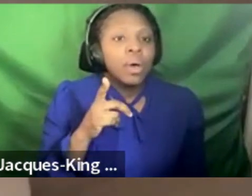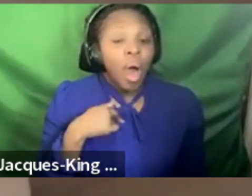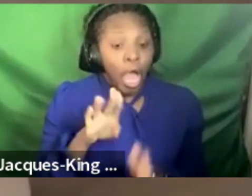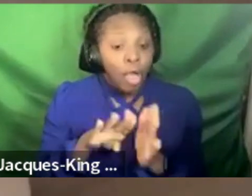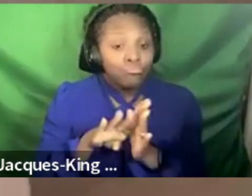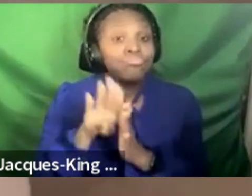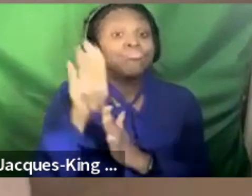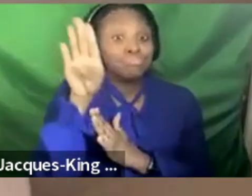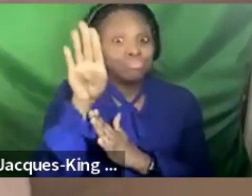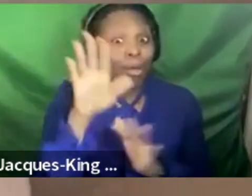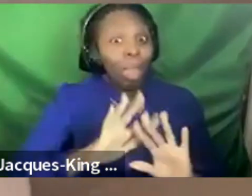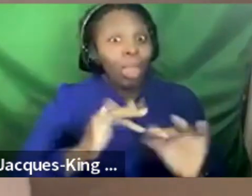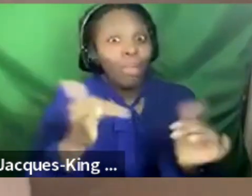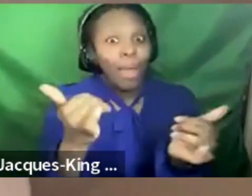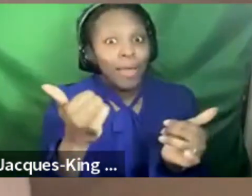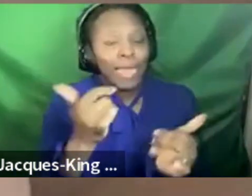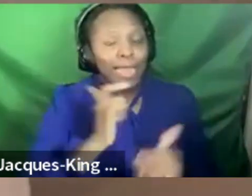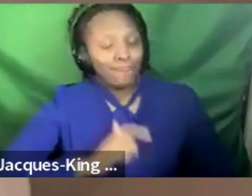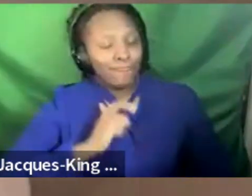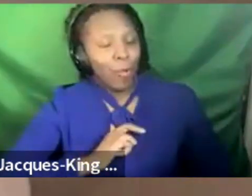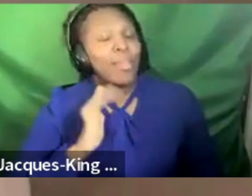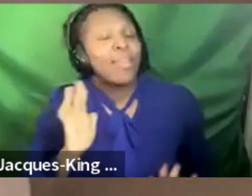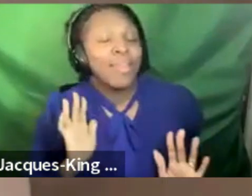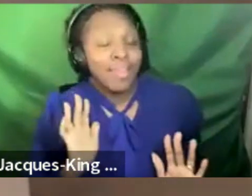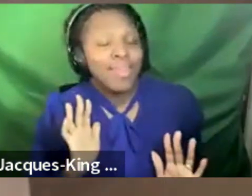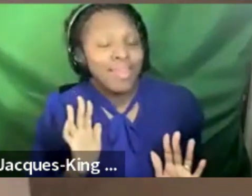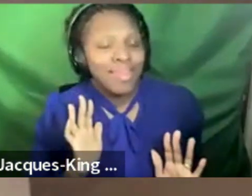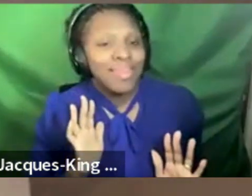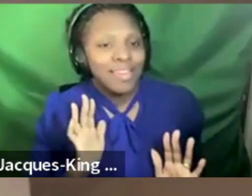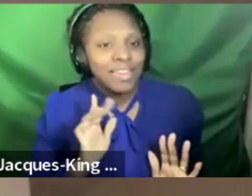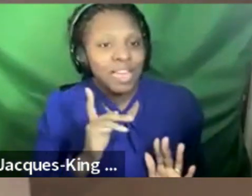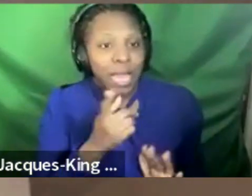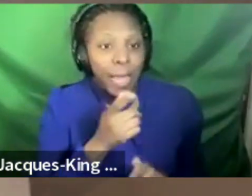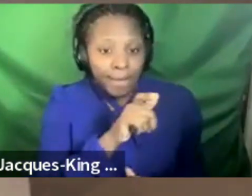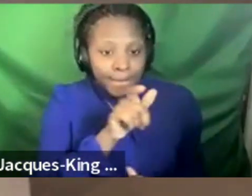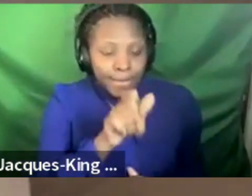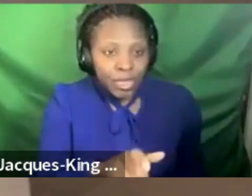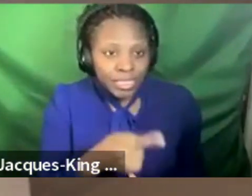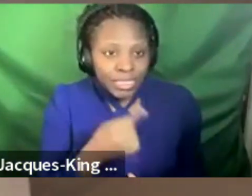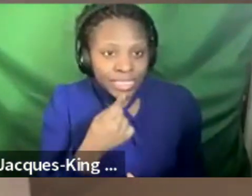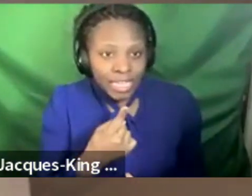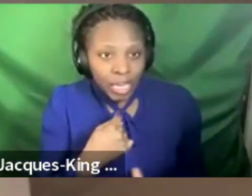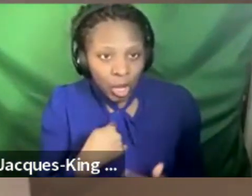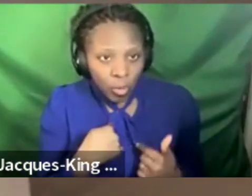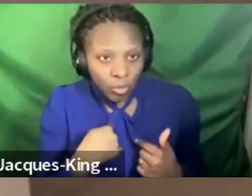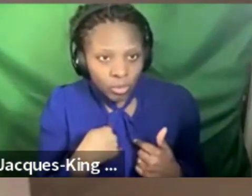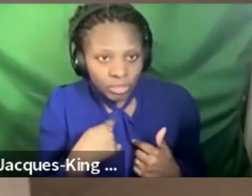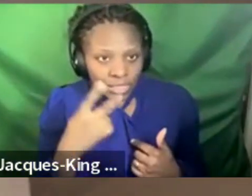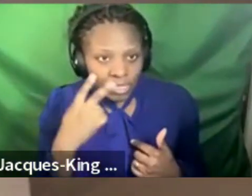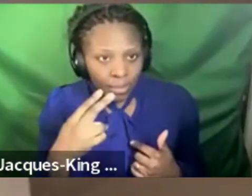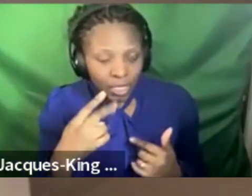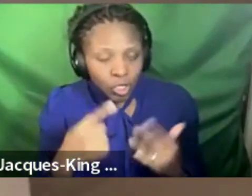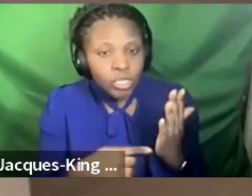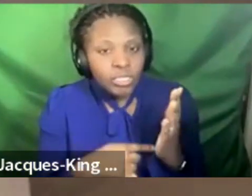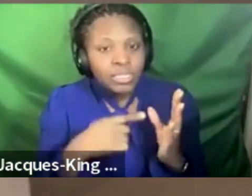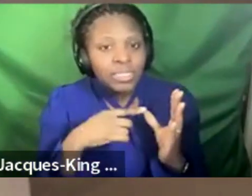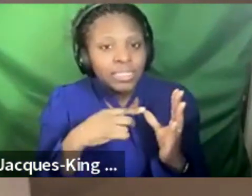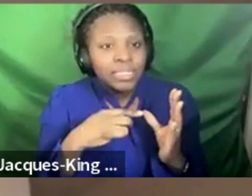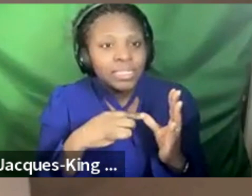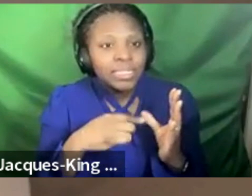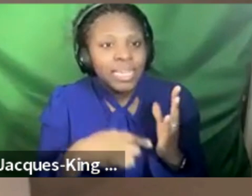I excelled and in the role. And someone suggested they'd love to see me play